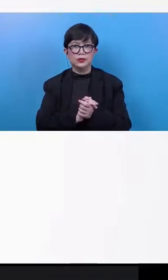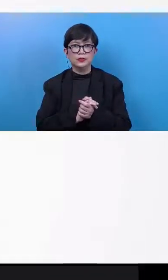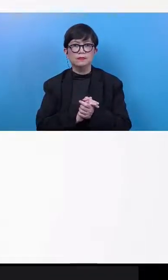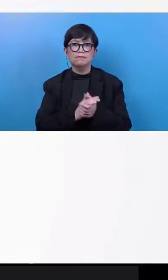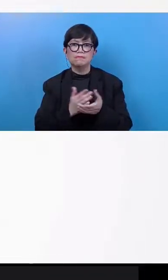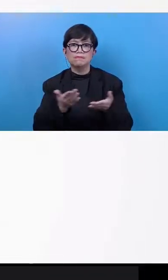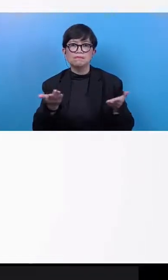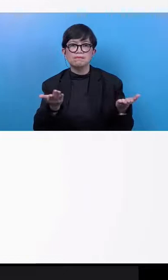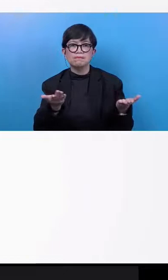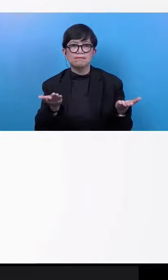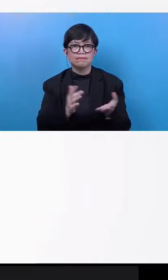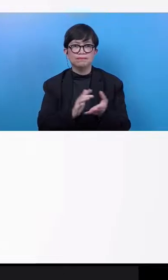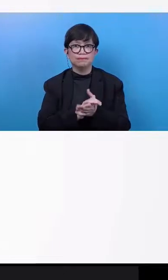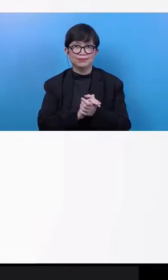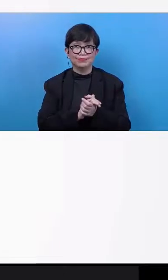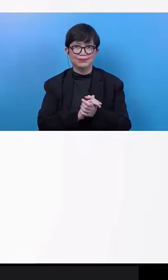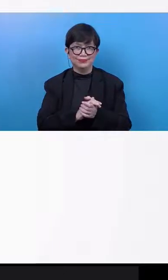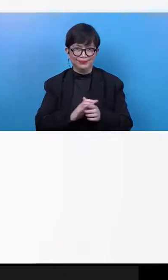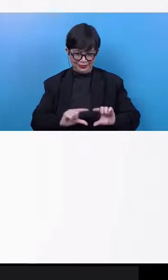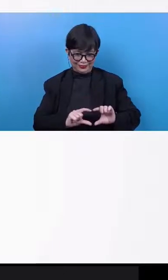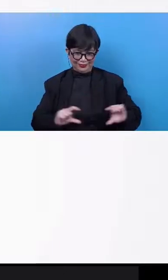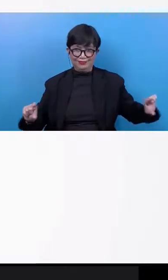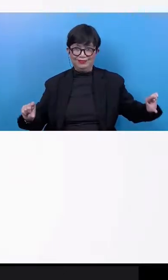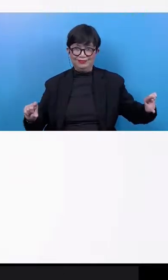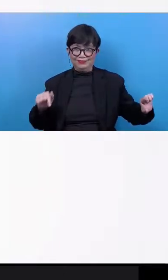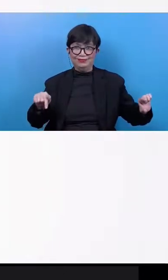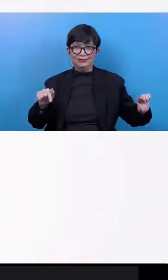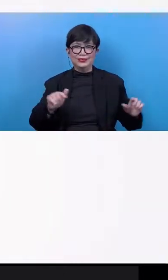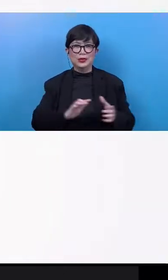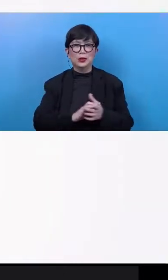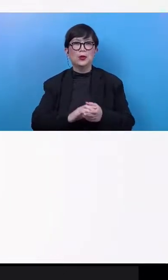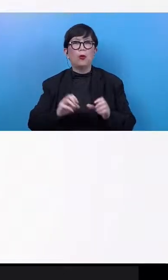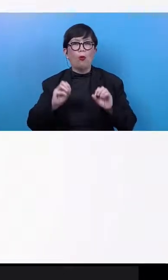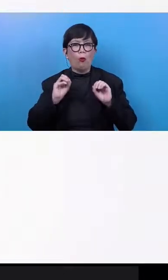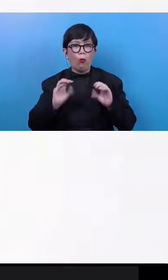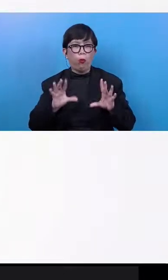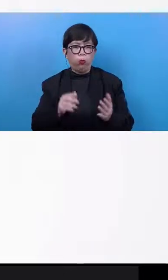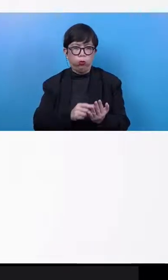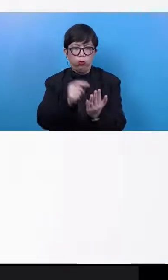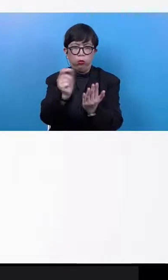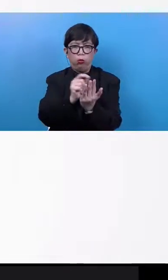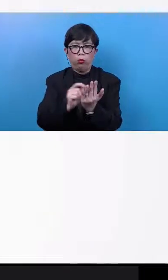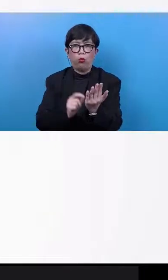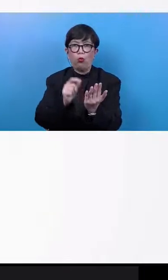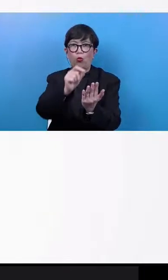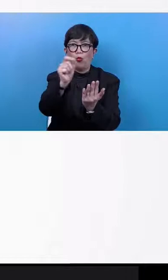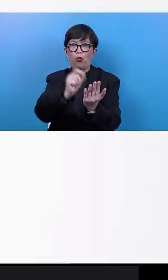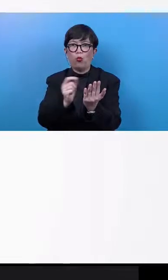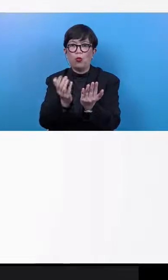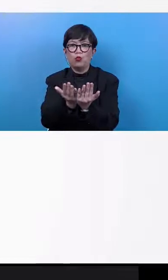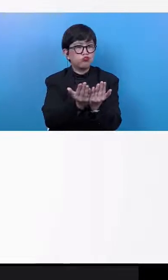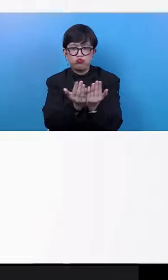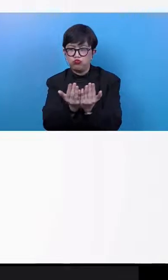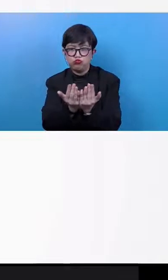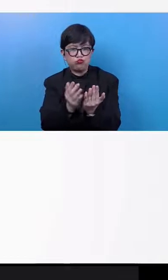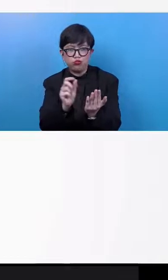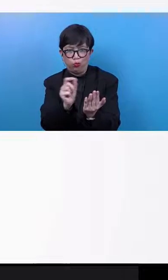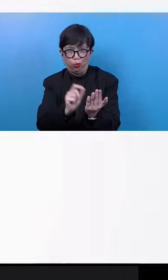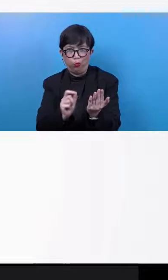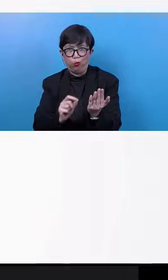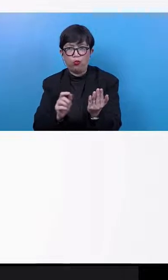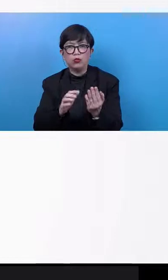of several books, Pedro has led very recently a very interesting report, if you would like to read it, on human